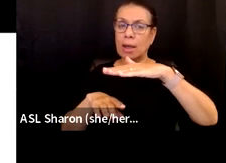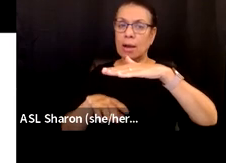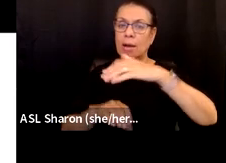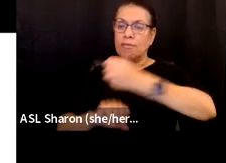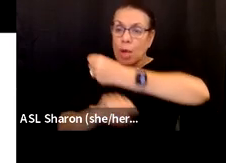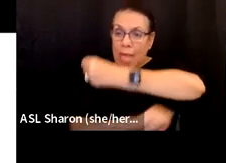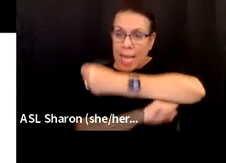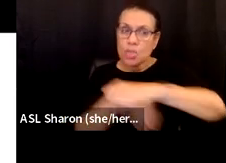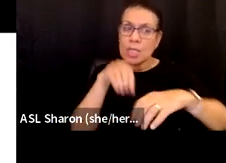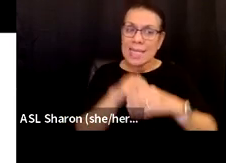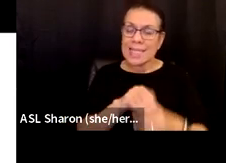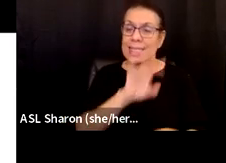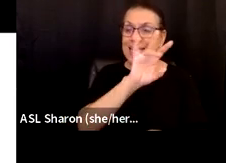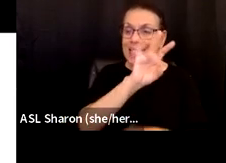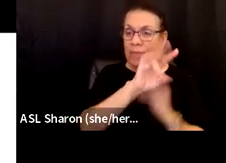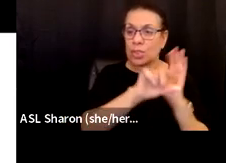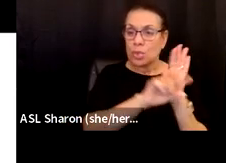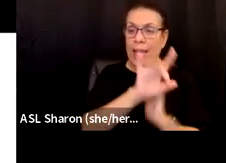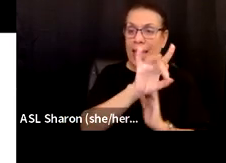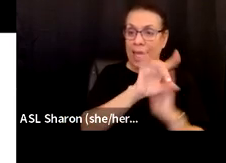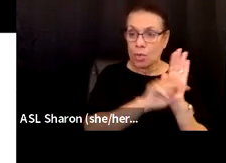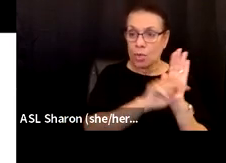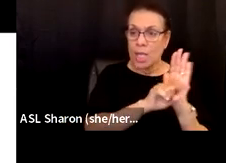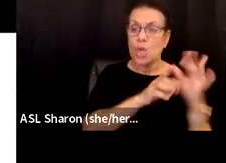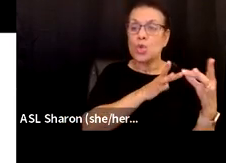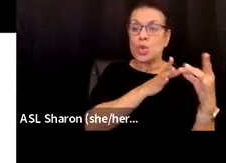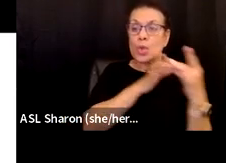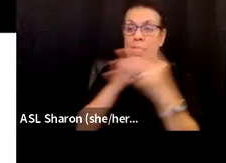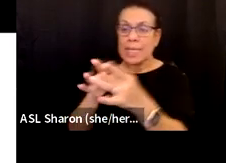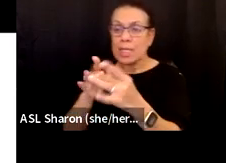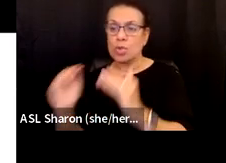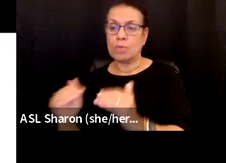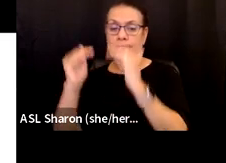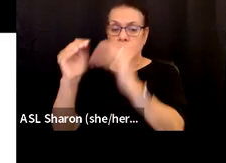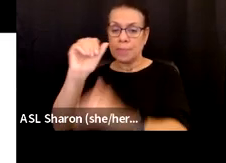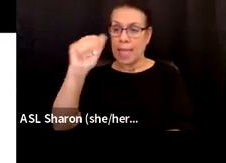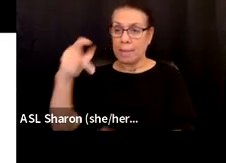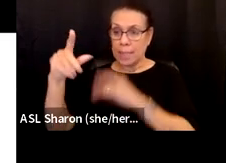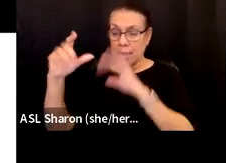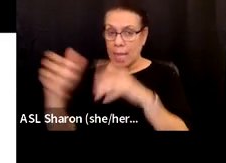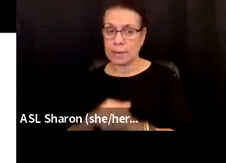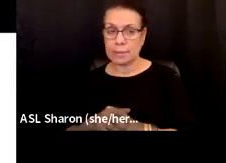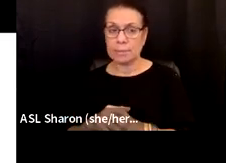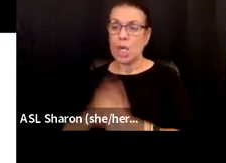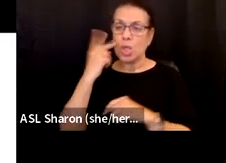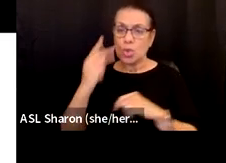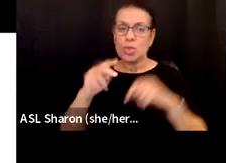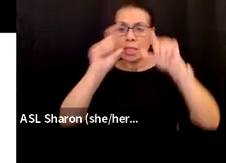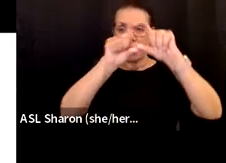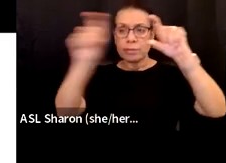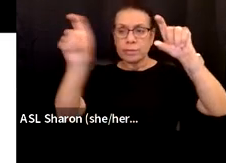ensure that they get on that path toward ap classes i won't go through all these content areas but you can see the sort of sequence of